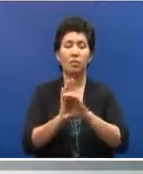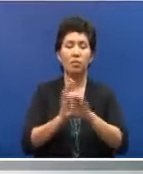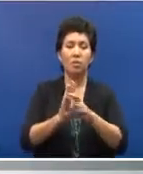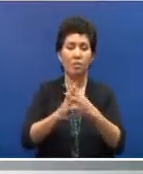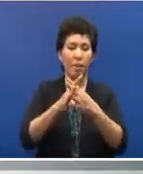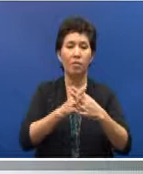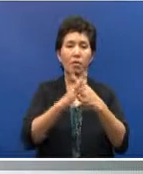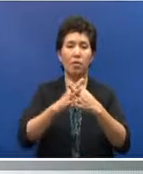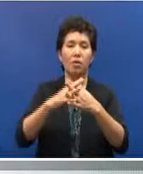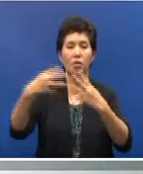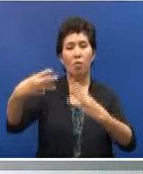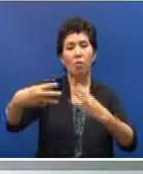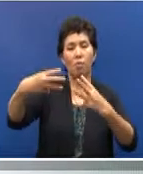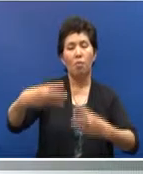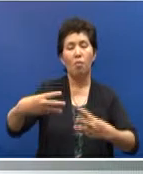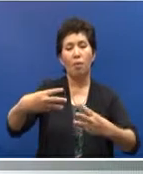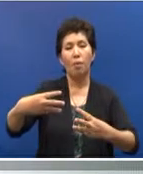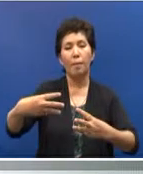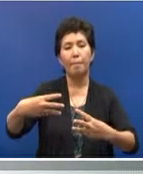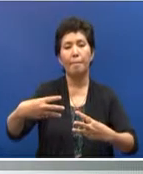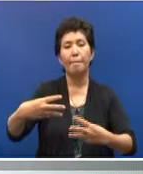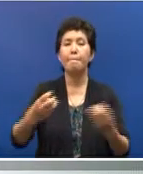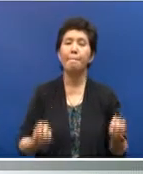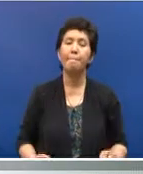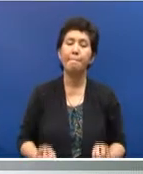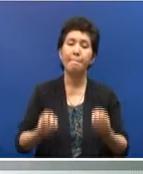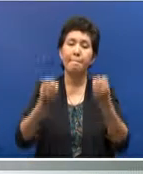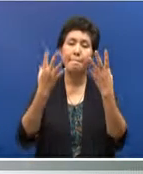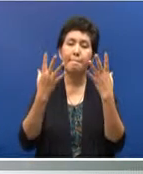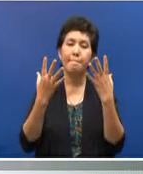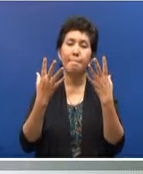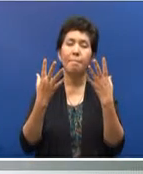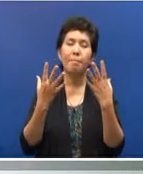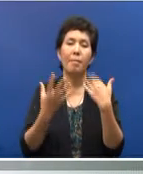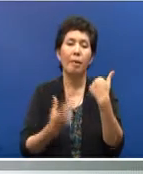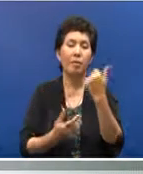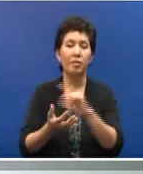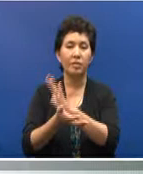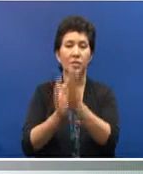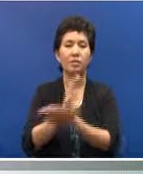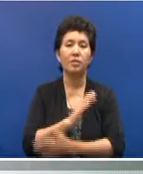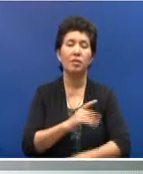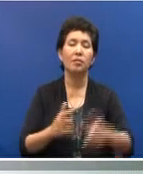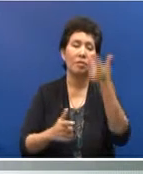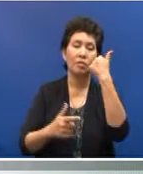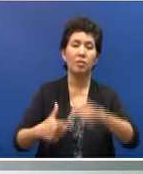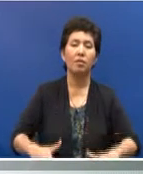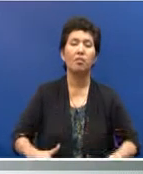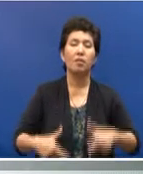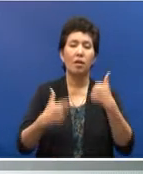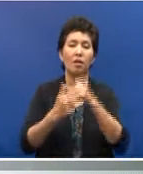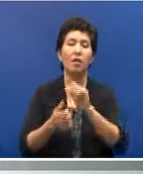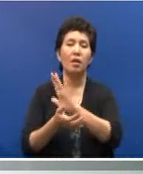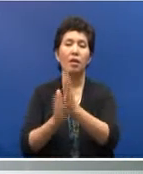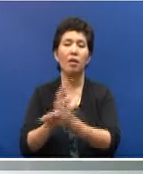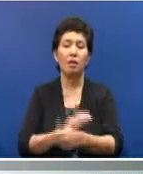of Independence, okay, whereby many loyalists were deprived of life, liberty, and also